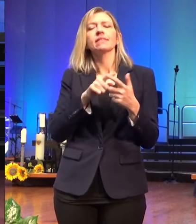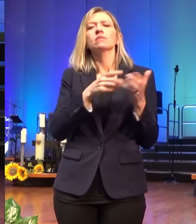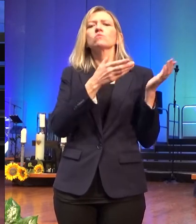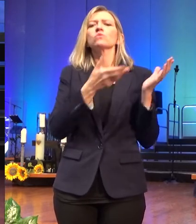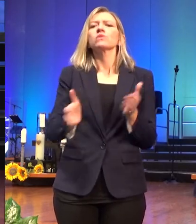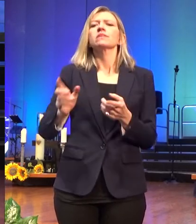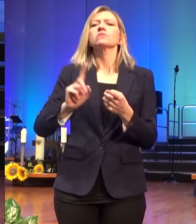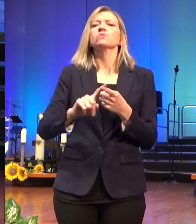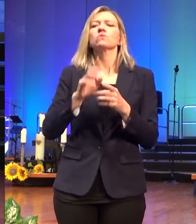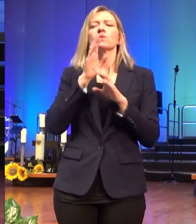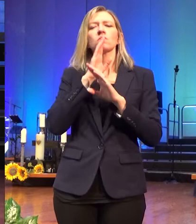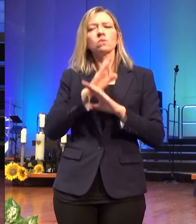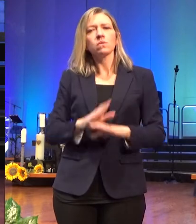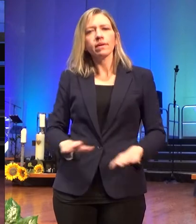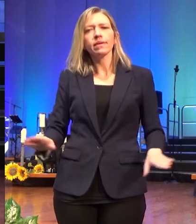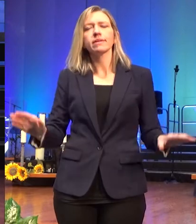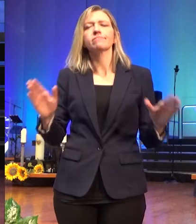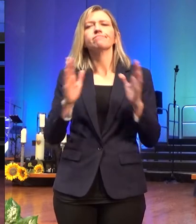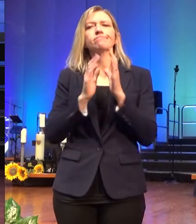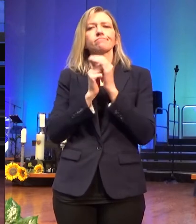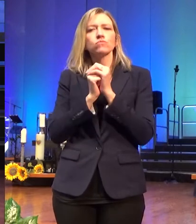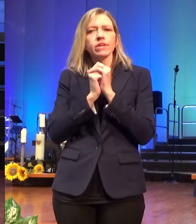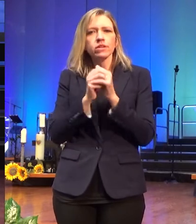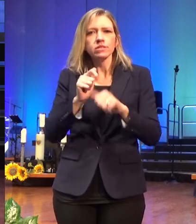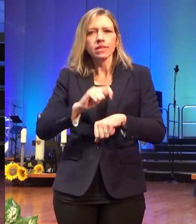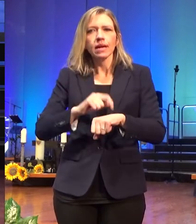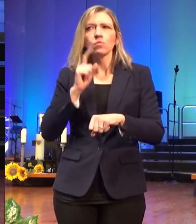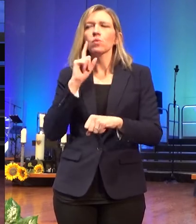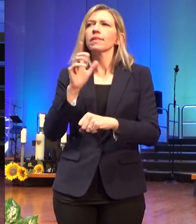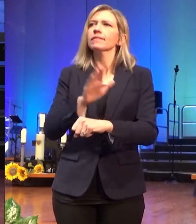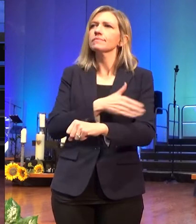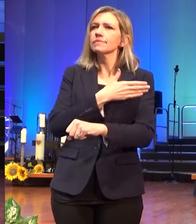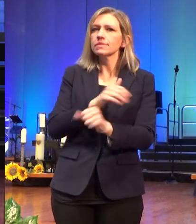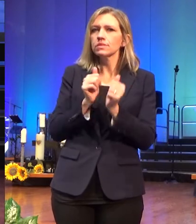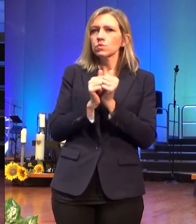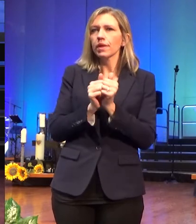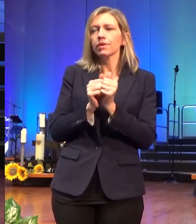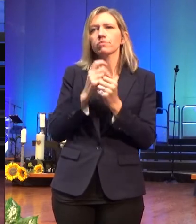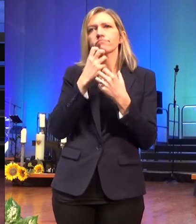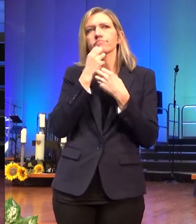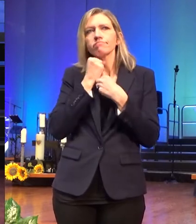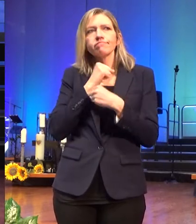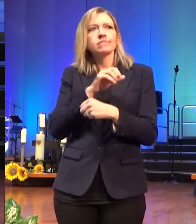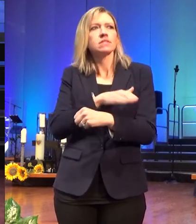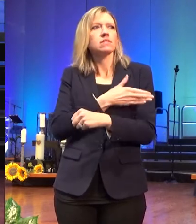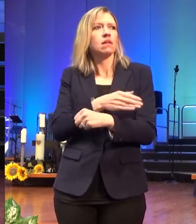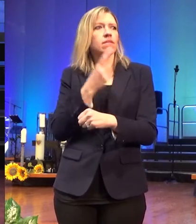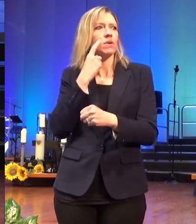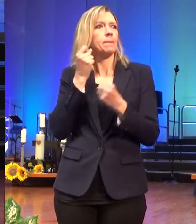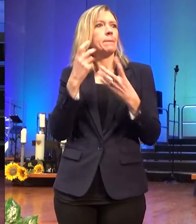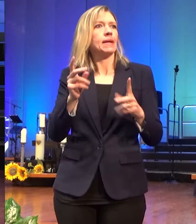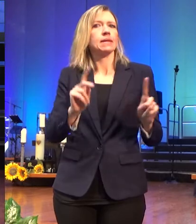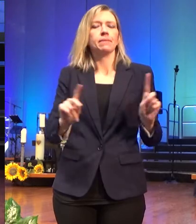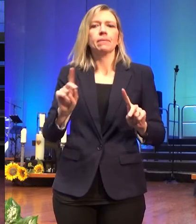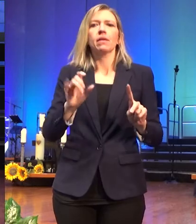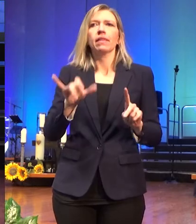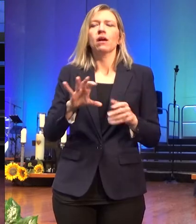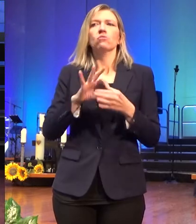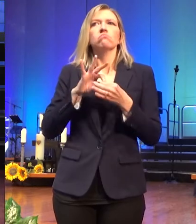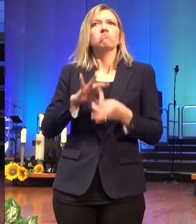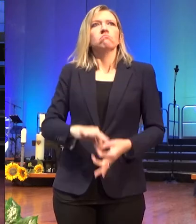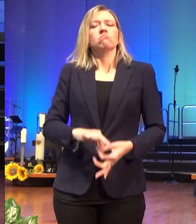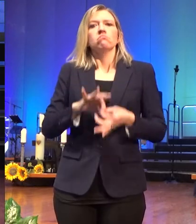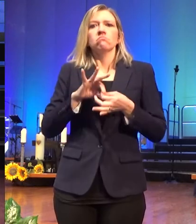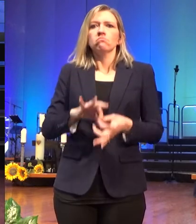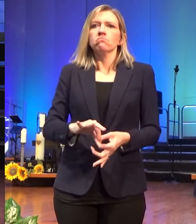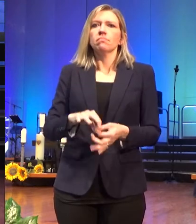into a time of quietude and prayer. We're going to sing together a beloved song that for many people is the anchoring moment